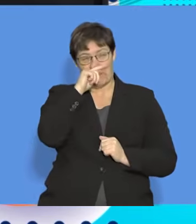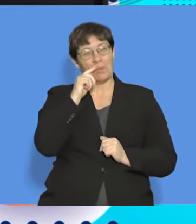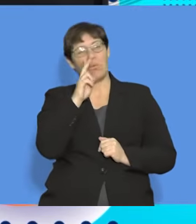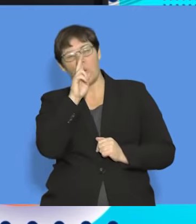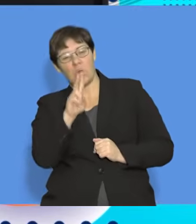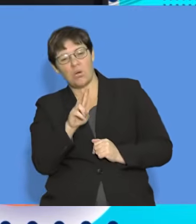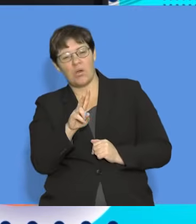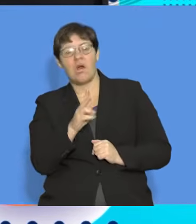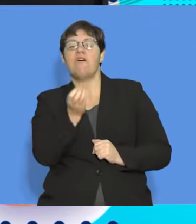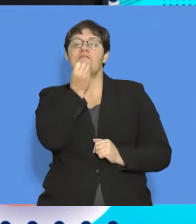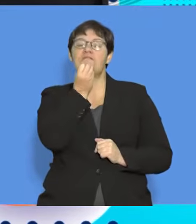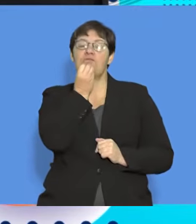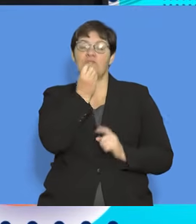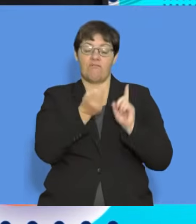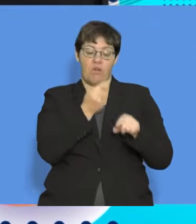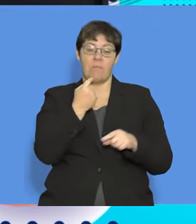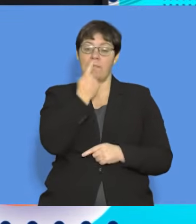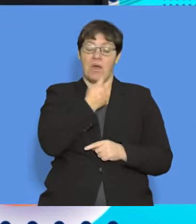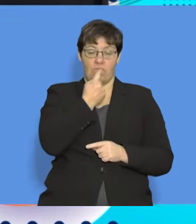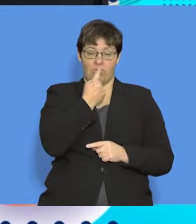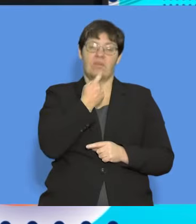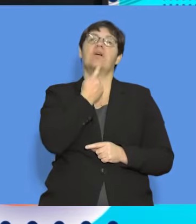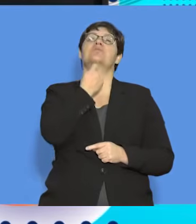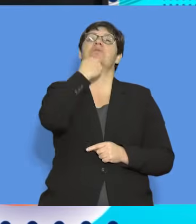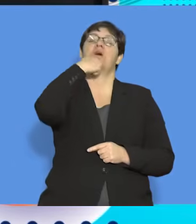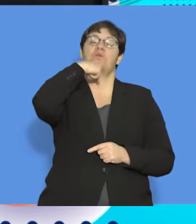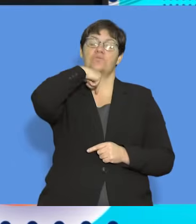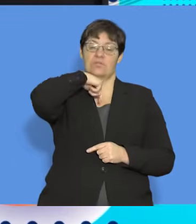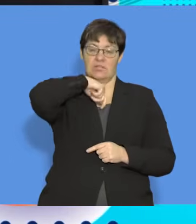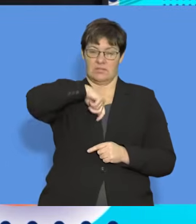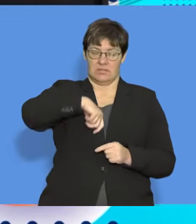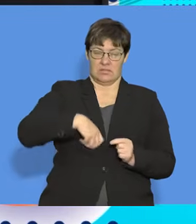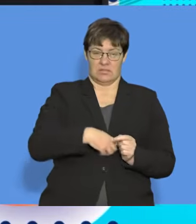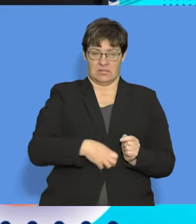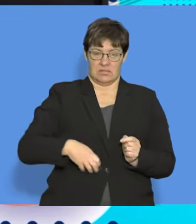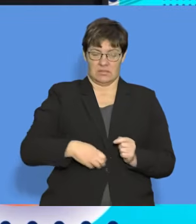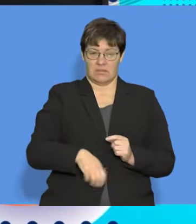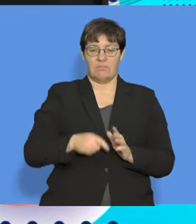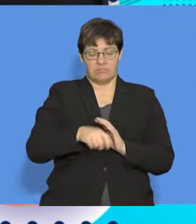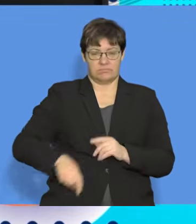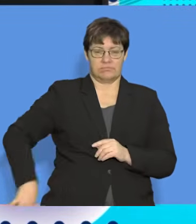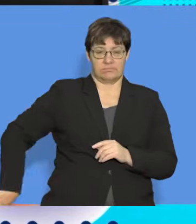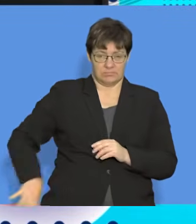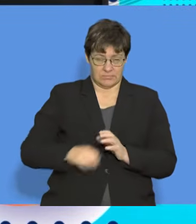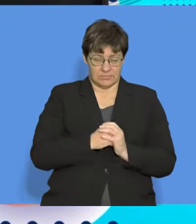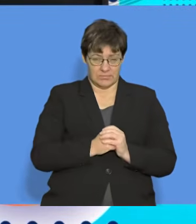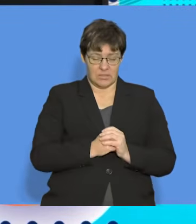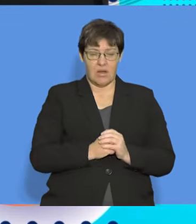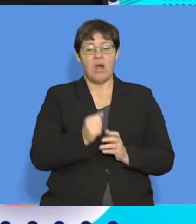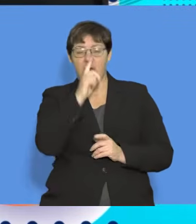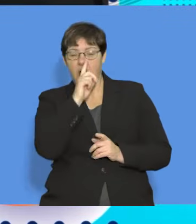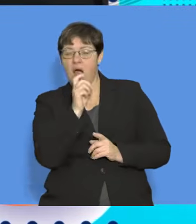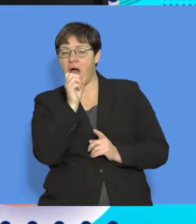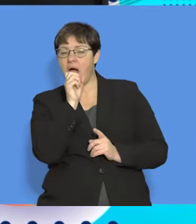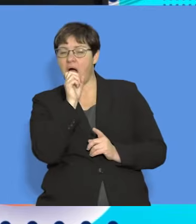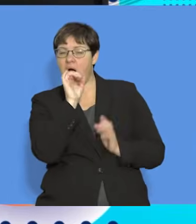at the pathway of food as it moves through from the mouth all the way through to the anus, and we're going to try and identify the